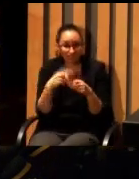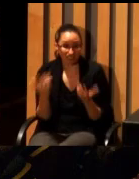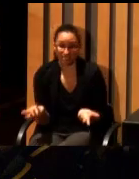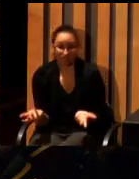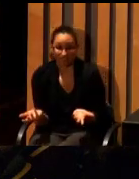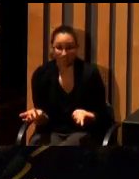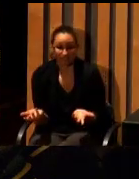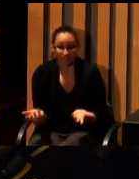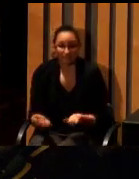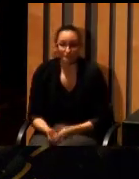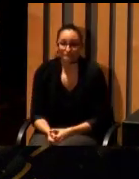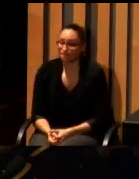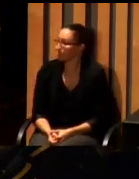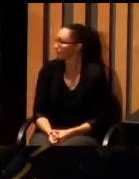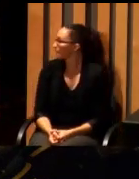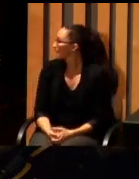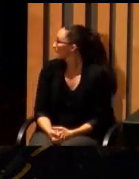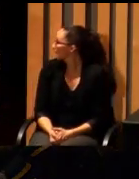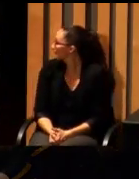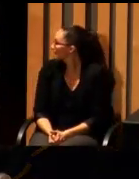notice. Right.